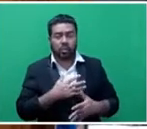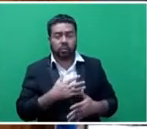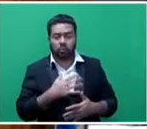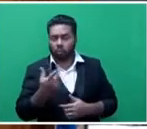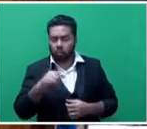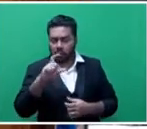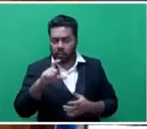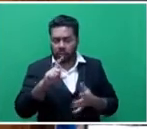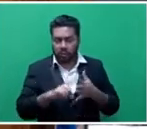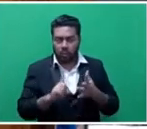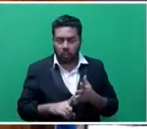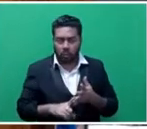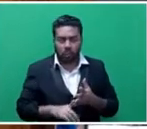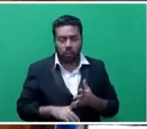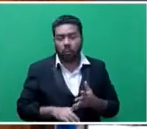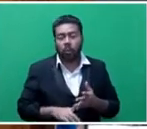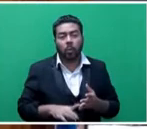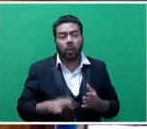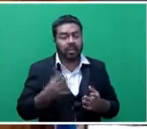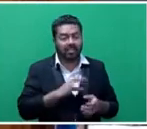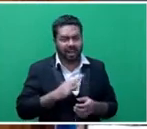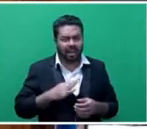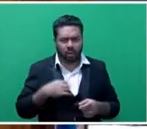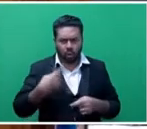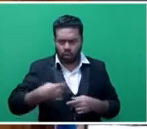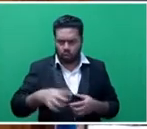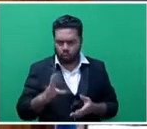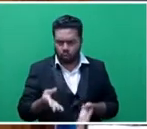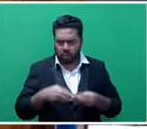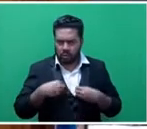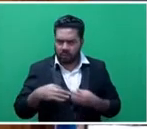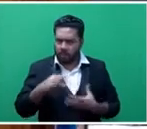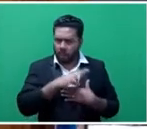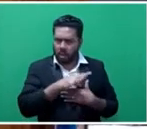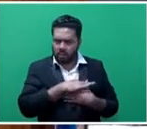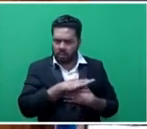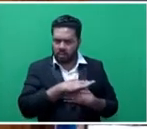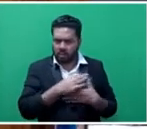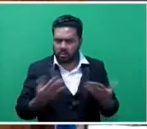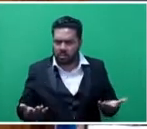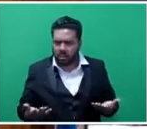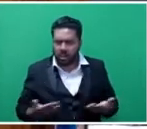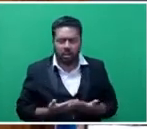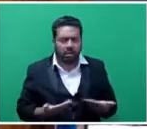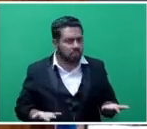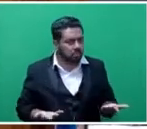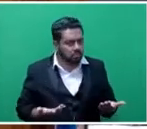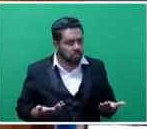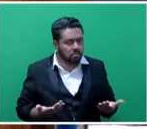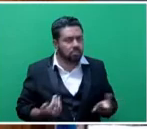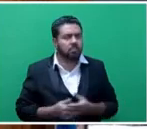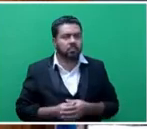receive year-end performance bonuses. Mr. Speaker, sir, I now turn to the one entity